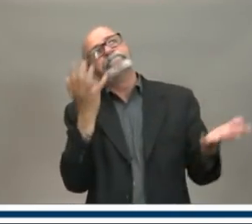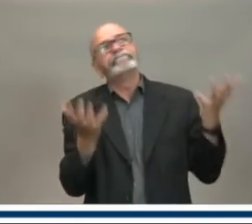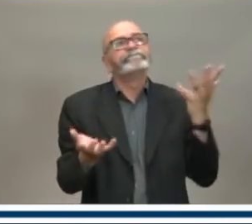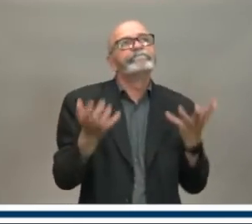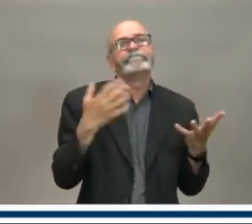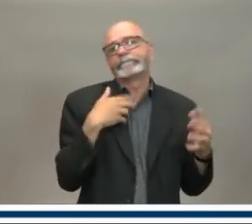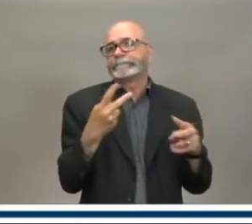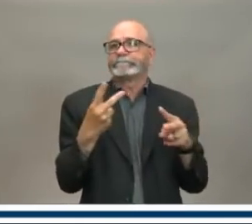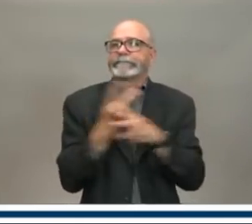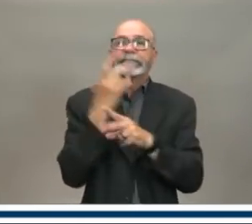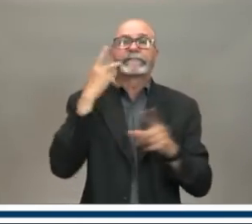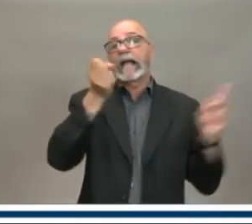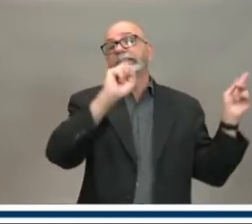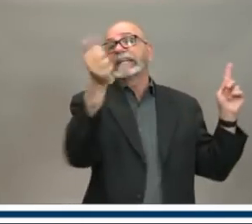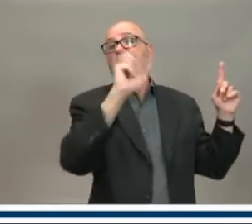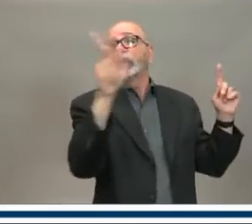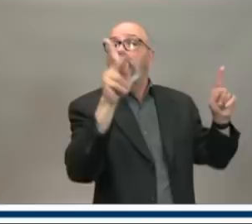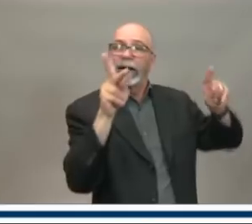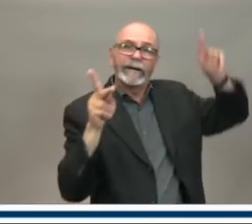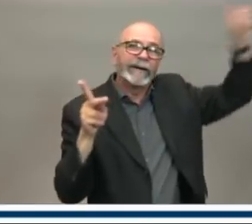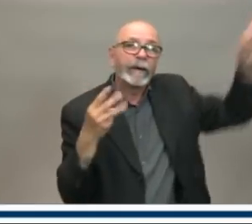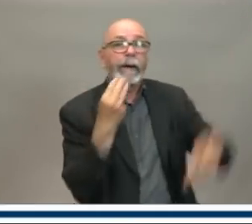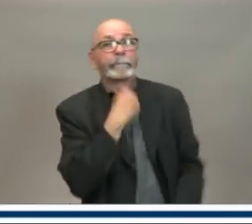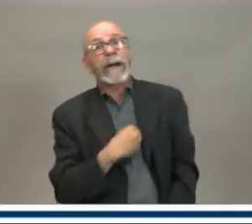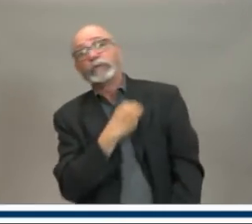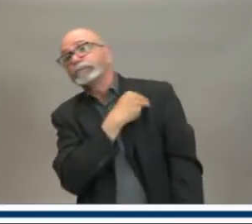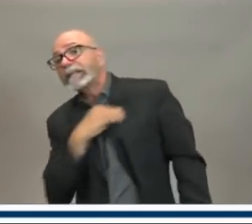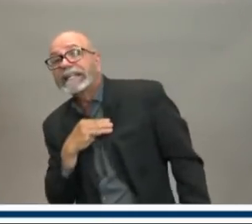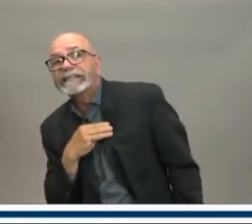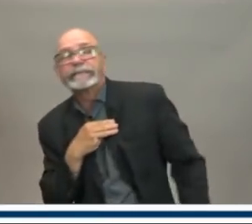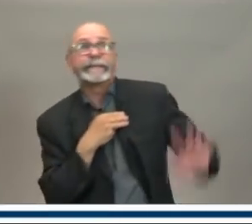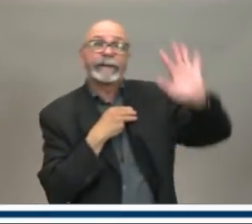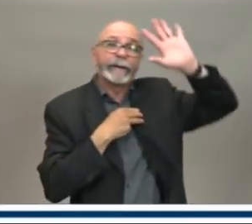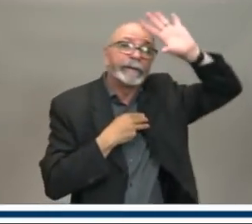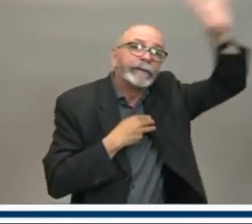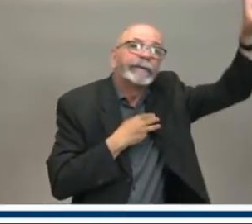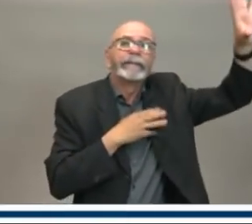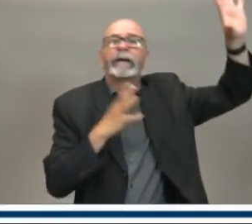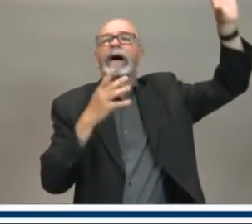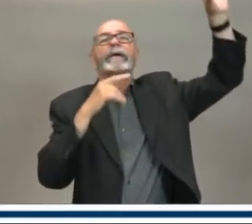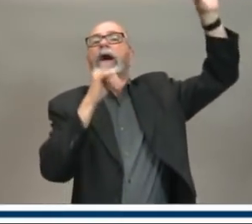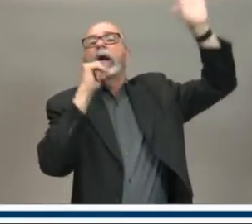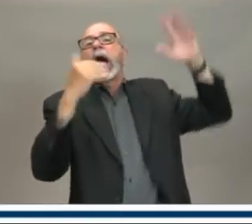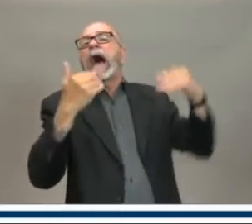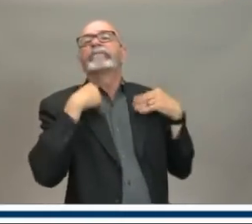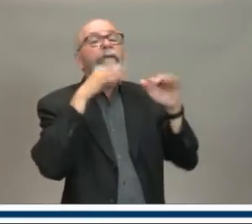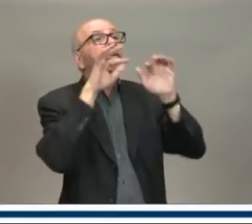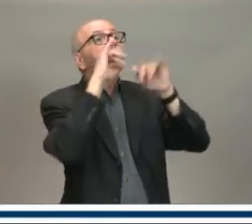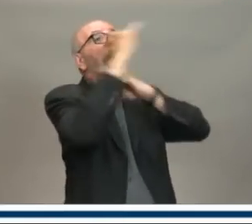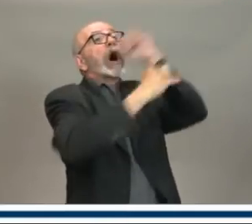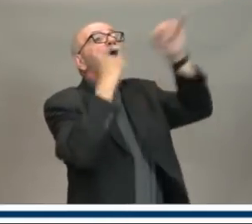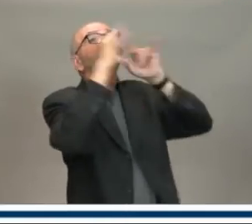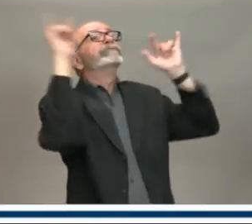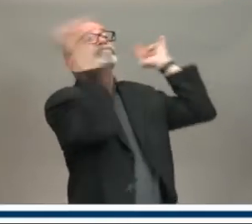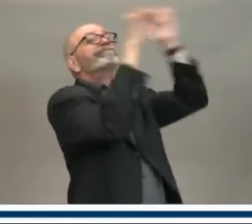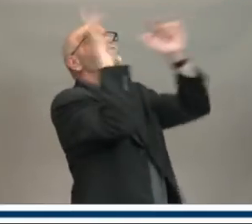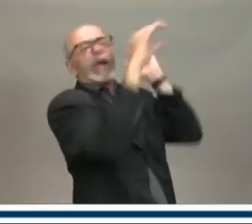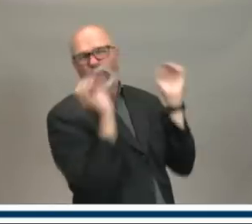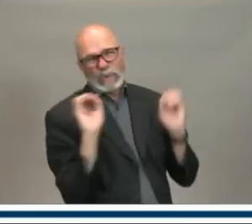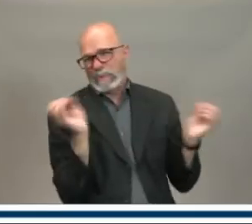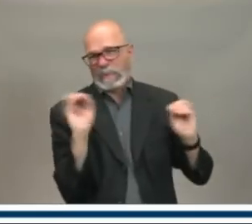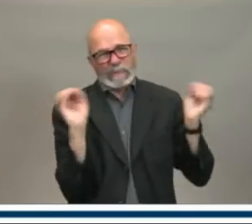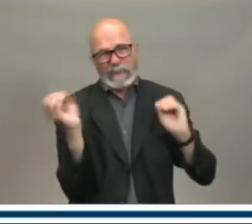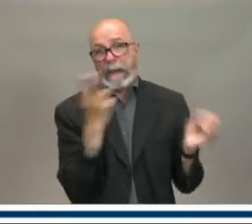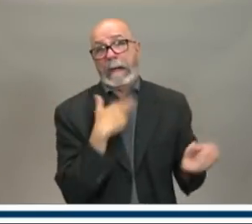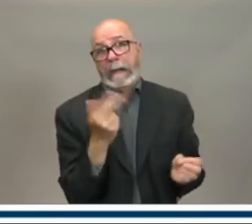Saskatchewan or Manitoba have the same type of kind of international arrivals directly that Halifax does. That's a very